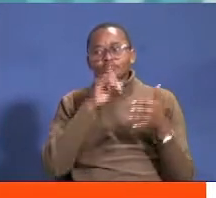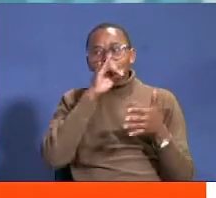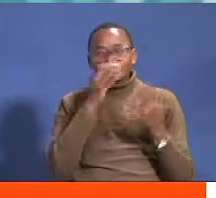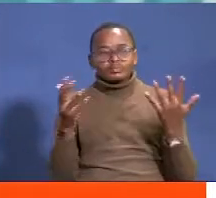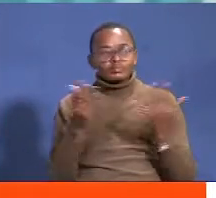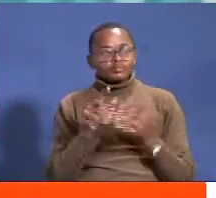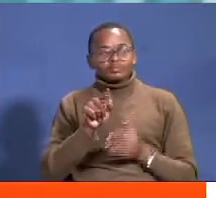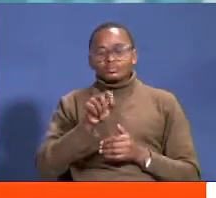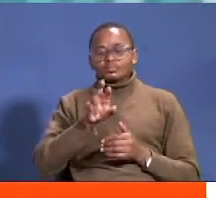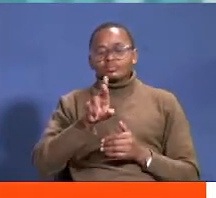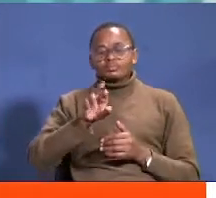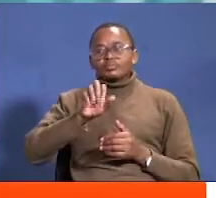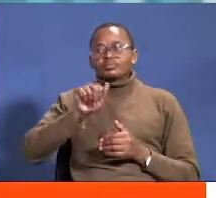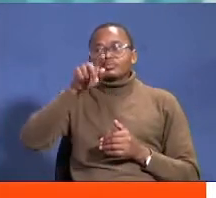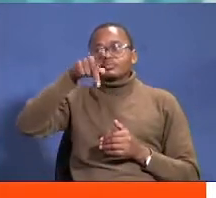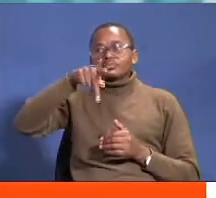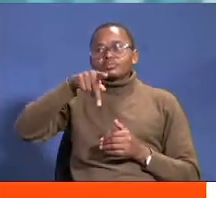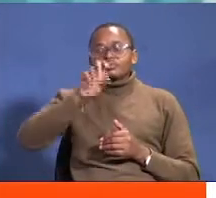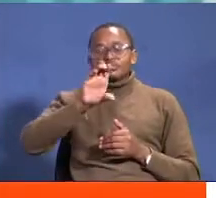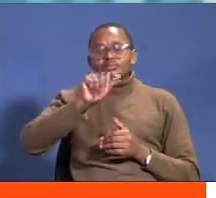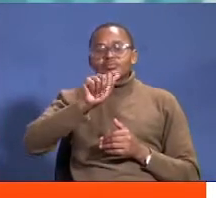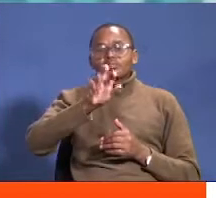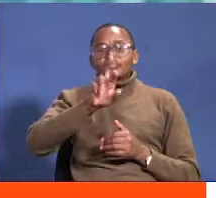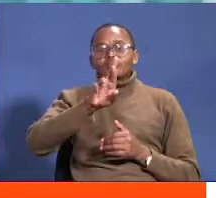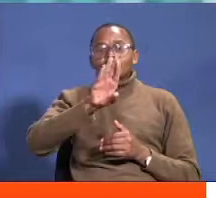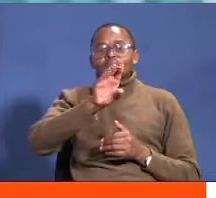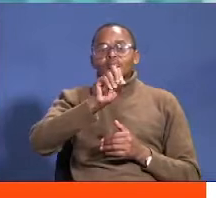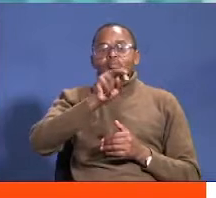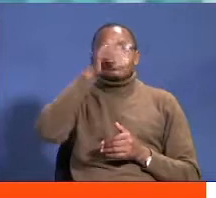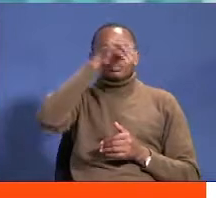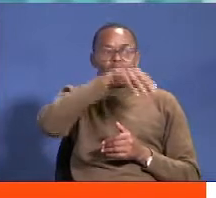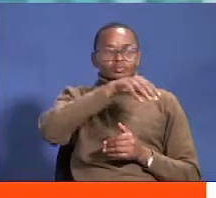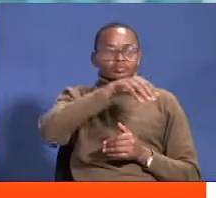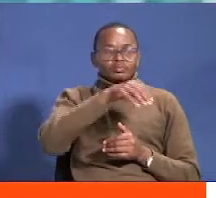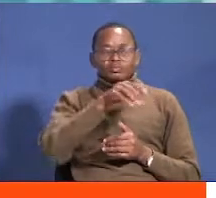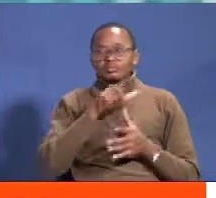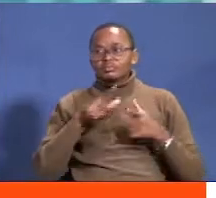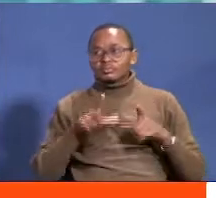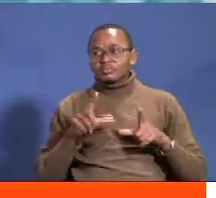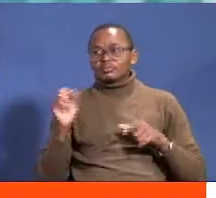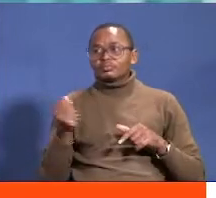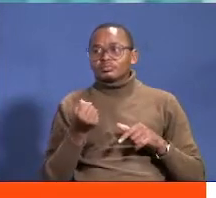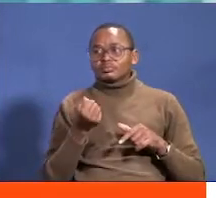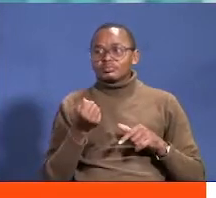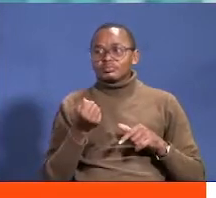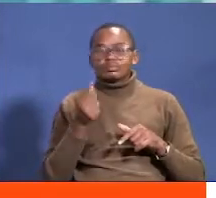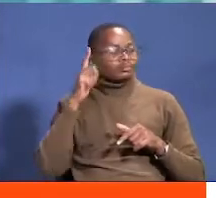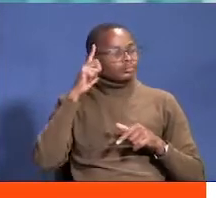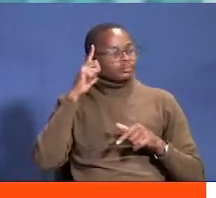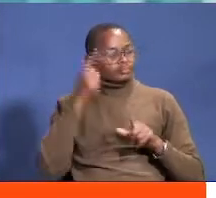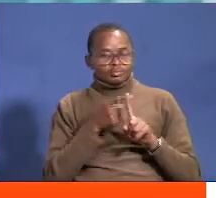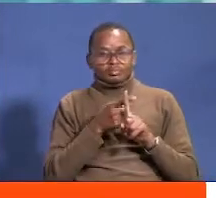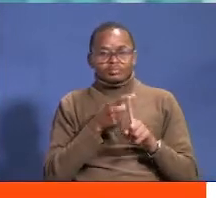we trap carbon from the air and store them in the trees. And therefore, let's wake up from our slumber and do